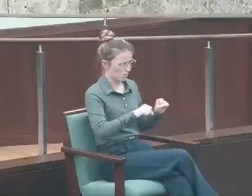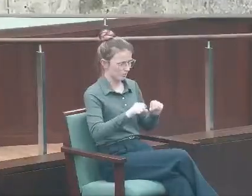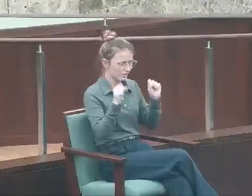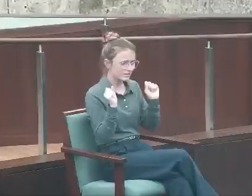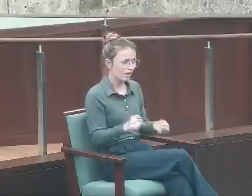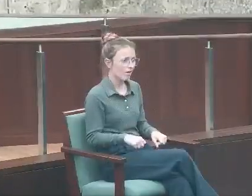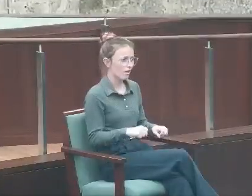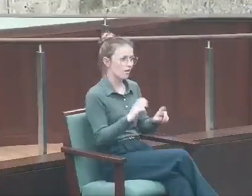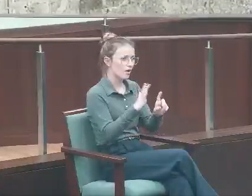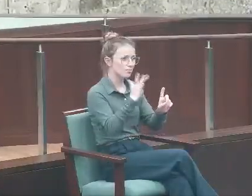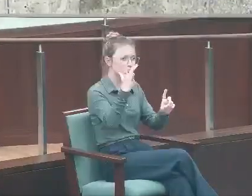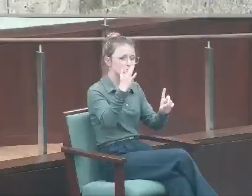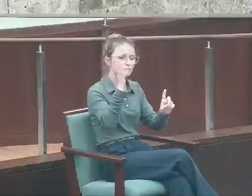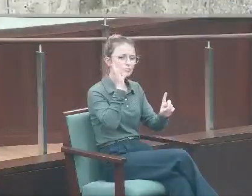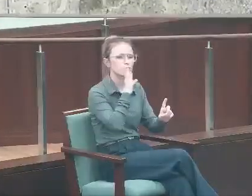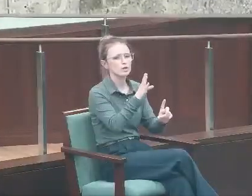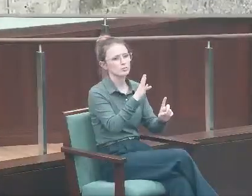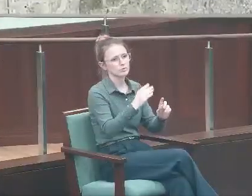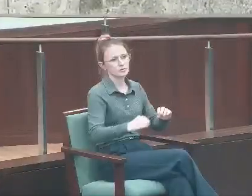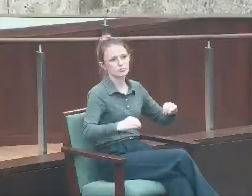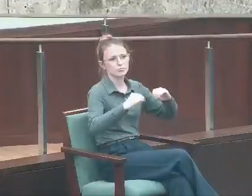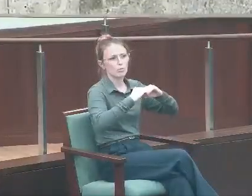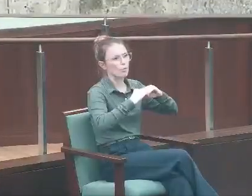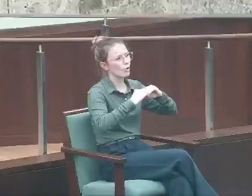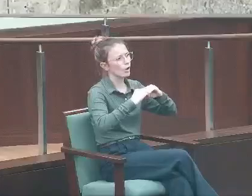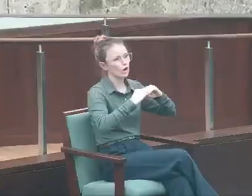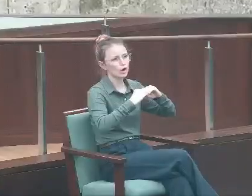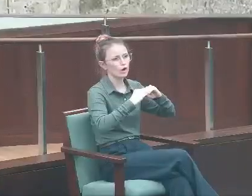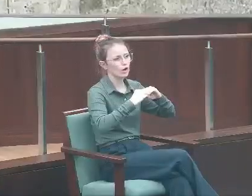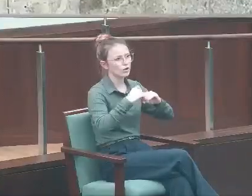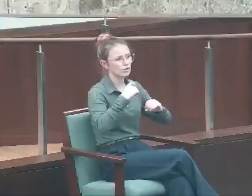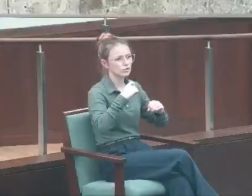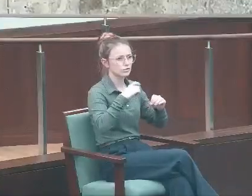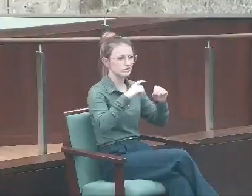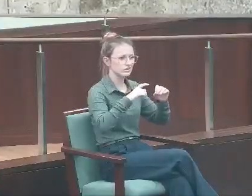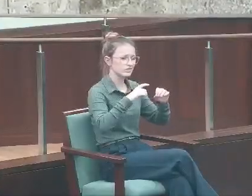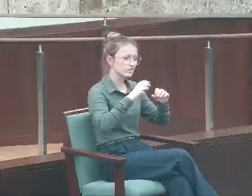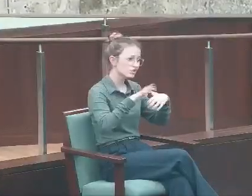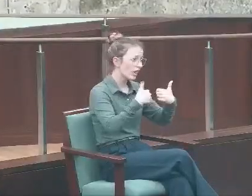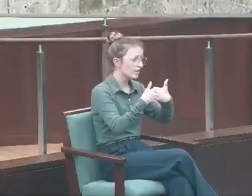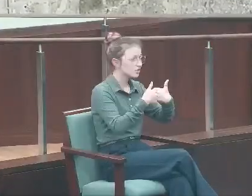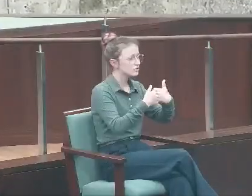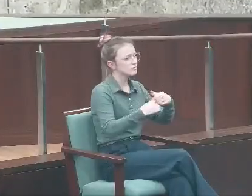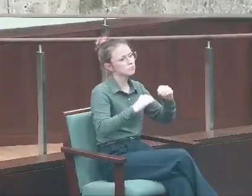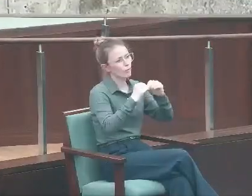it is going to be more tested, yet more important than it has ever been.